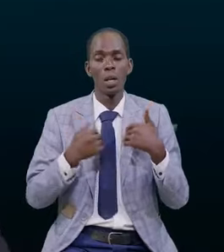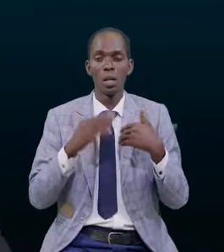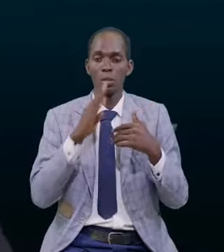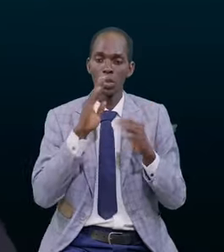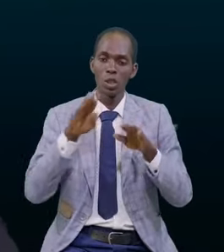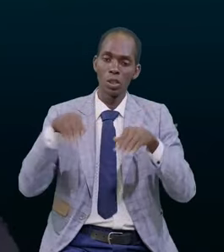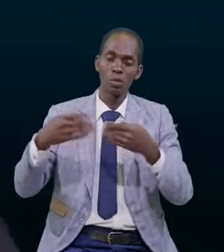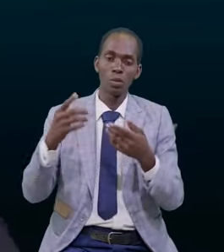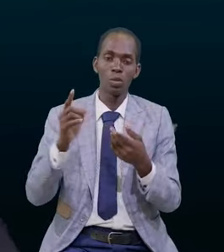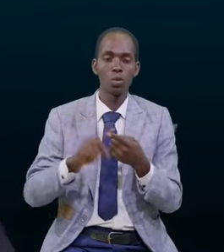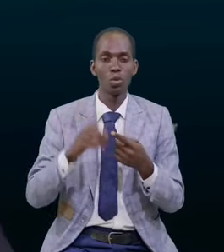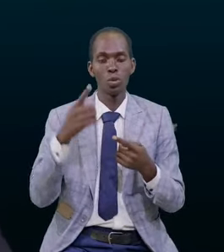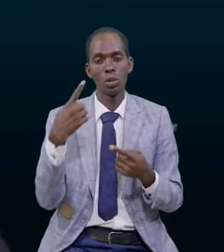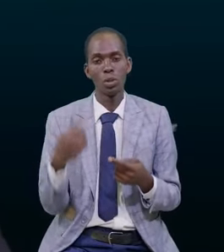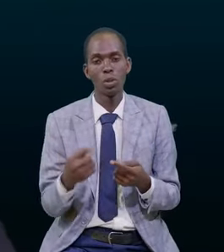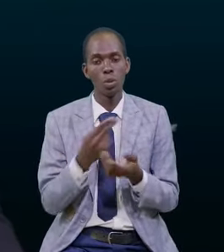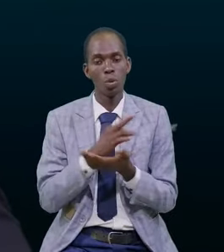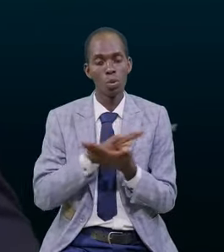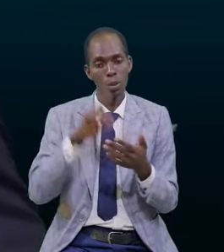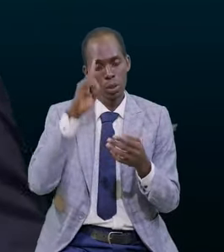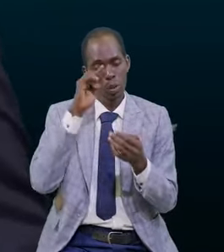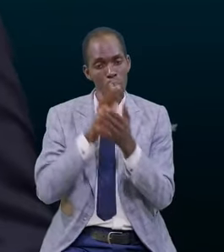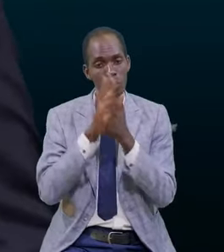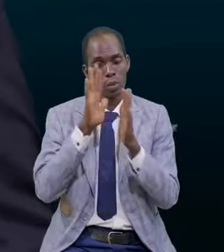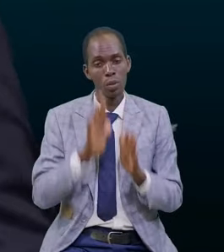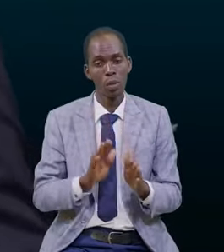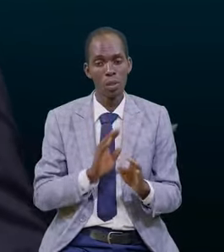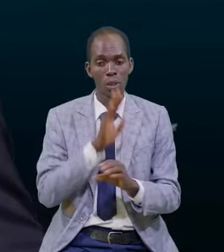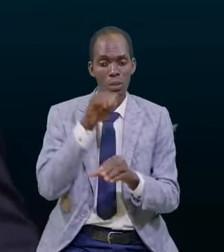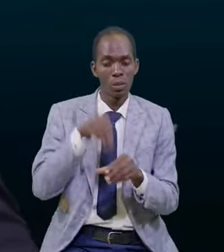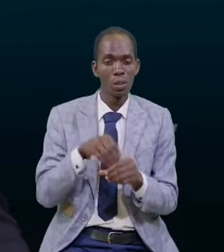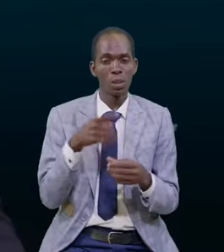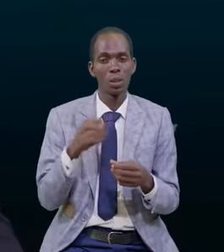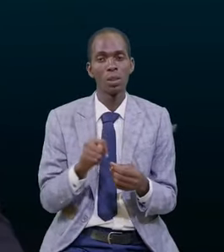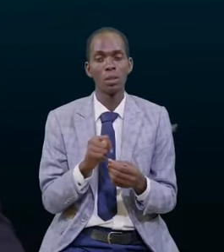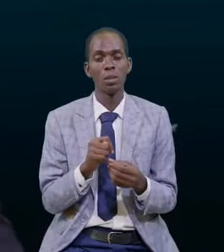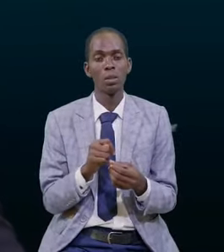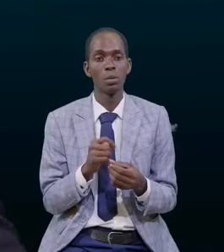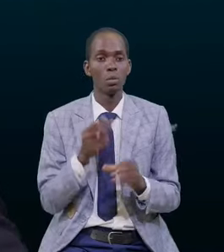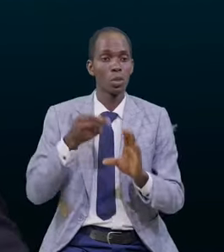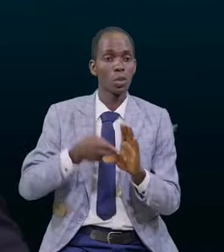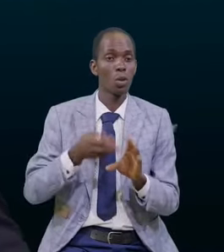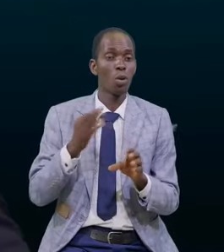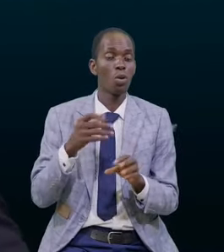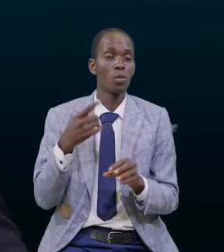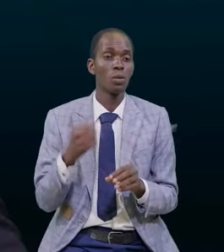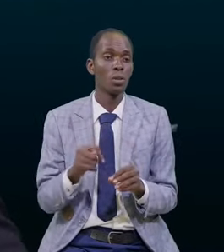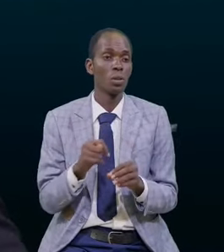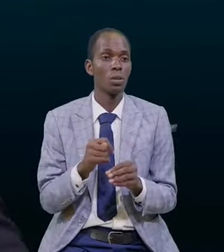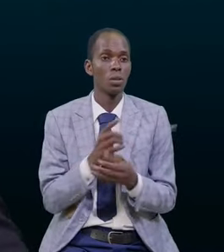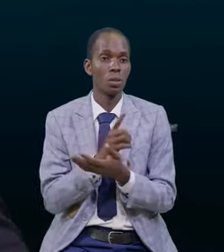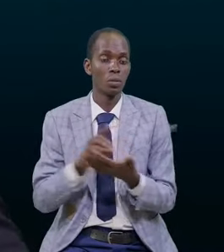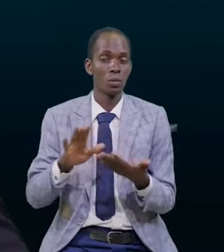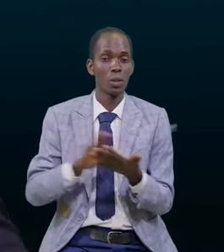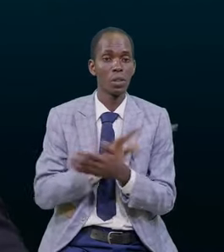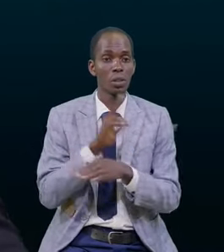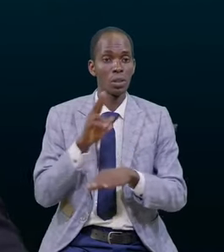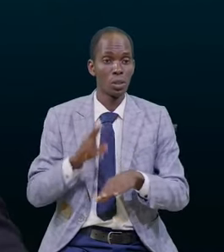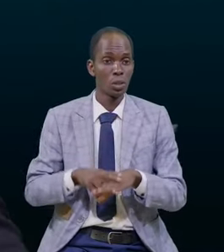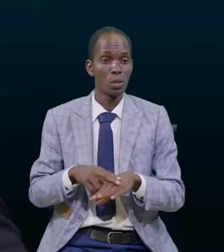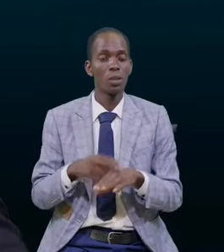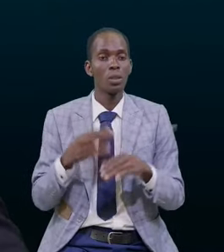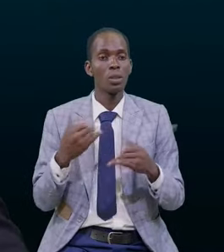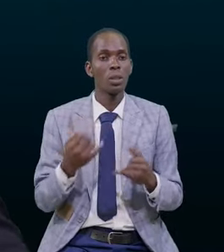partakers of the divine nature but that's not all what actually is the exaltation itself look at it there in